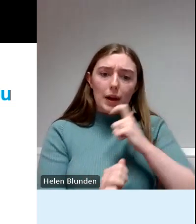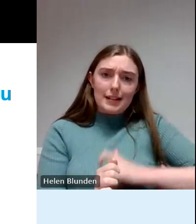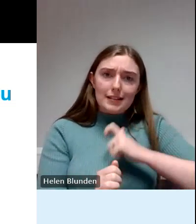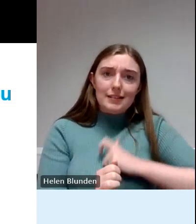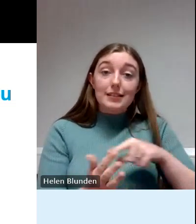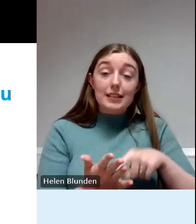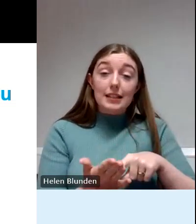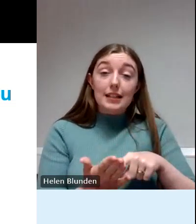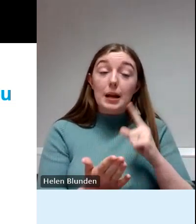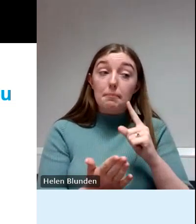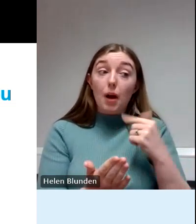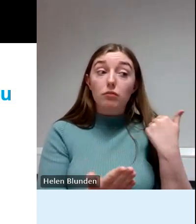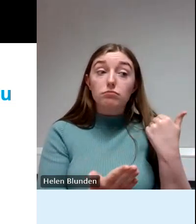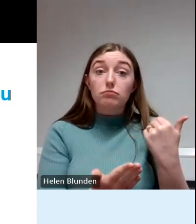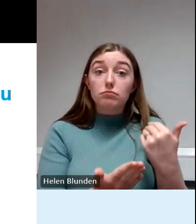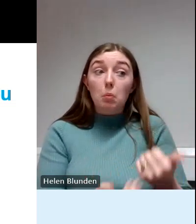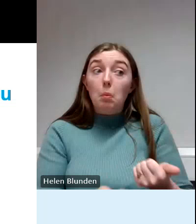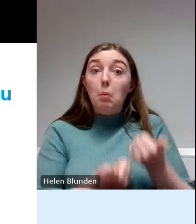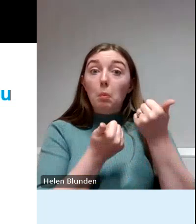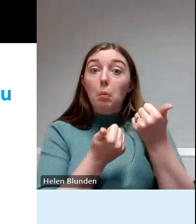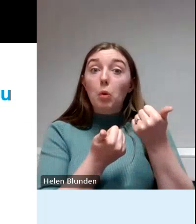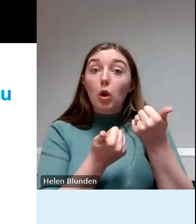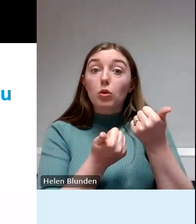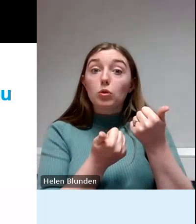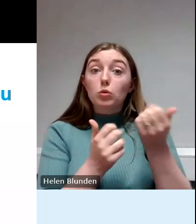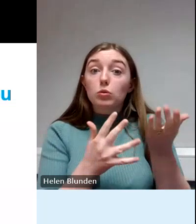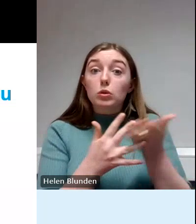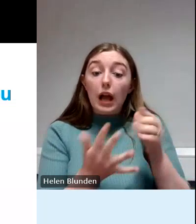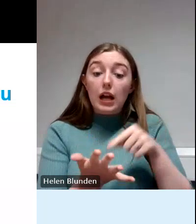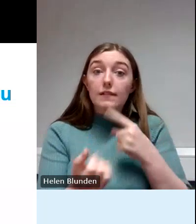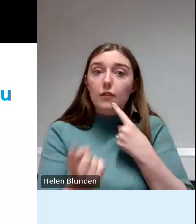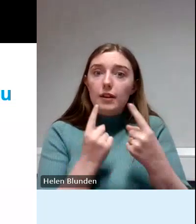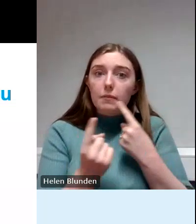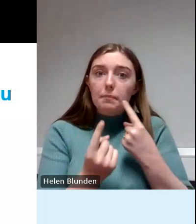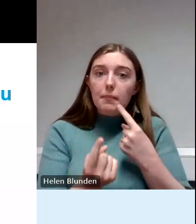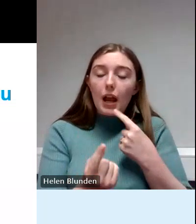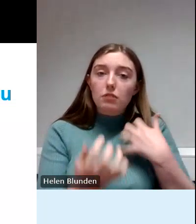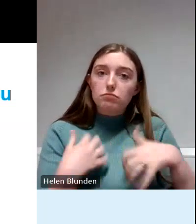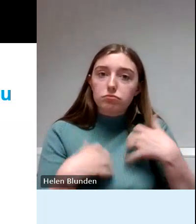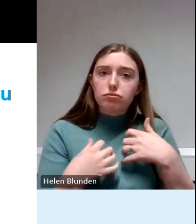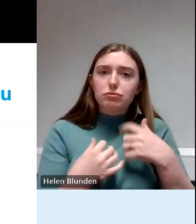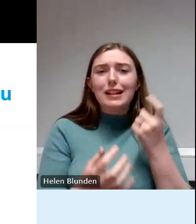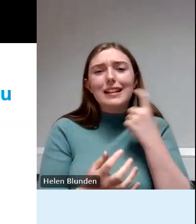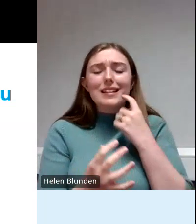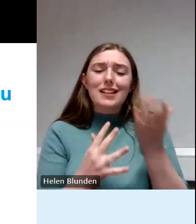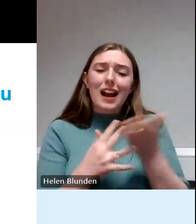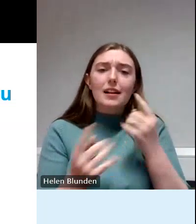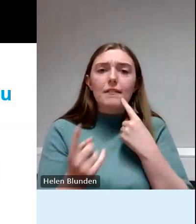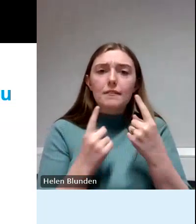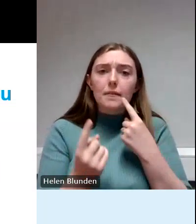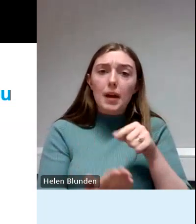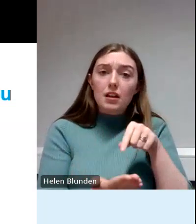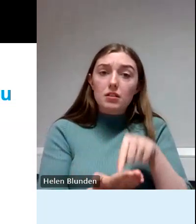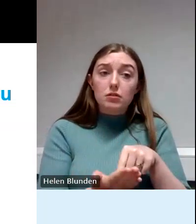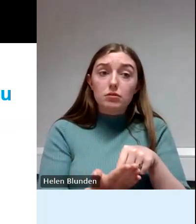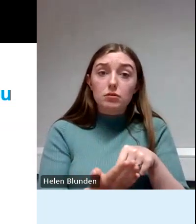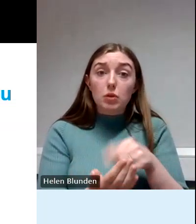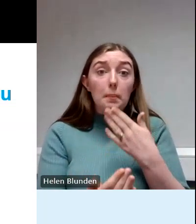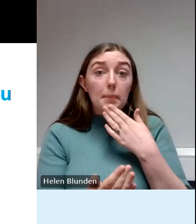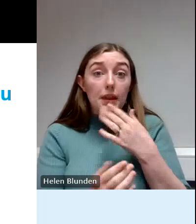of information and access in terms of making accessibility easier and information. So I'd really encourage people